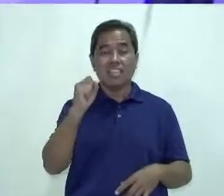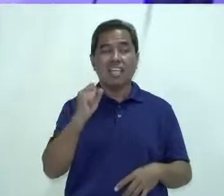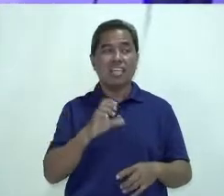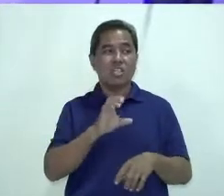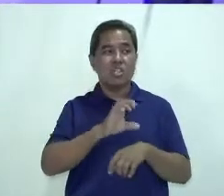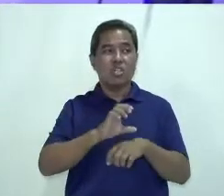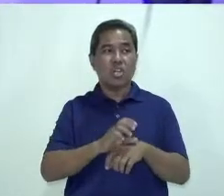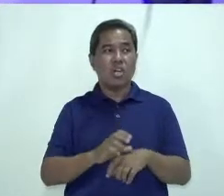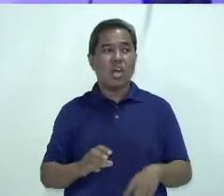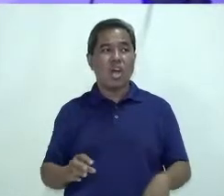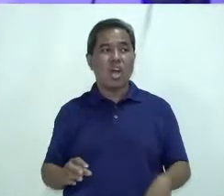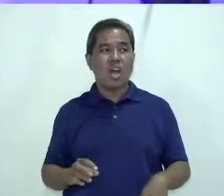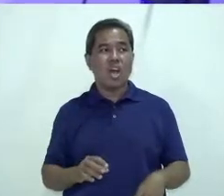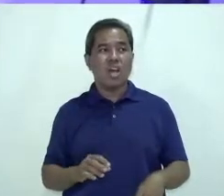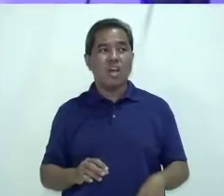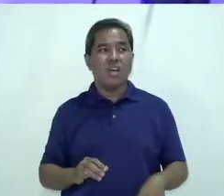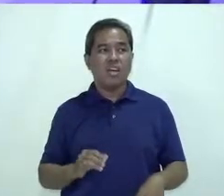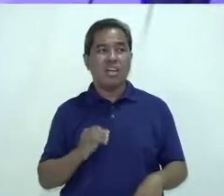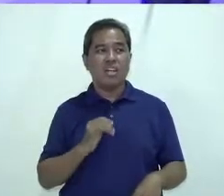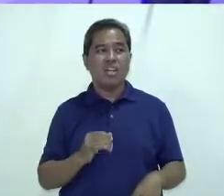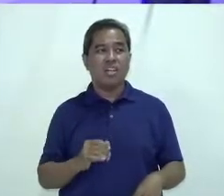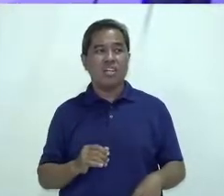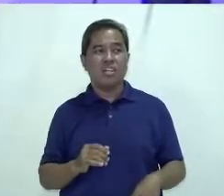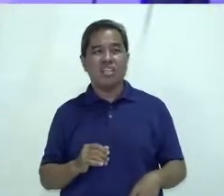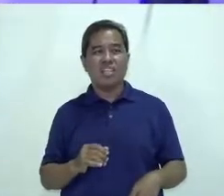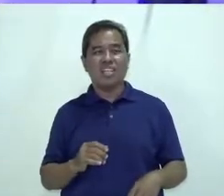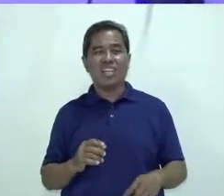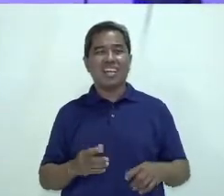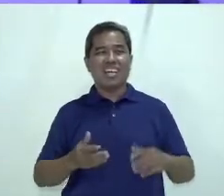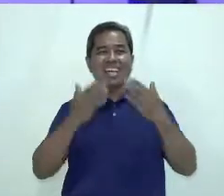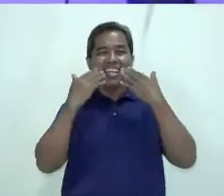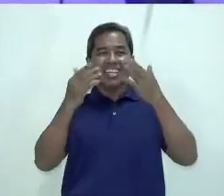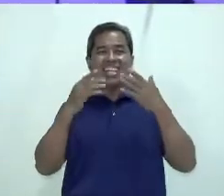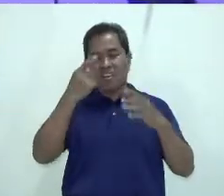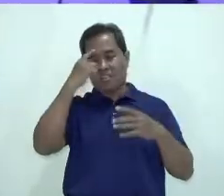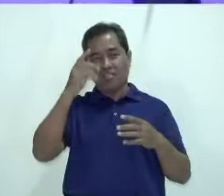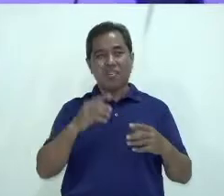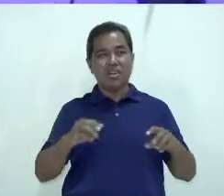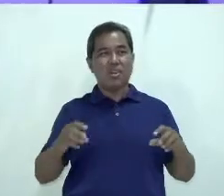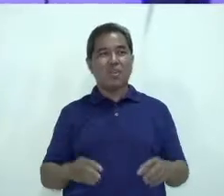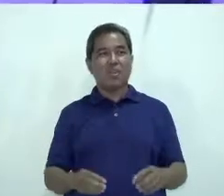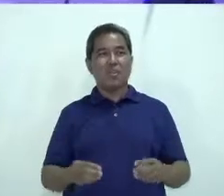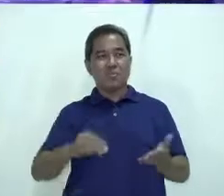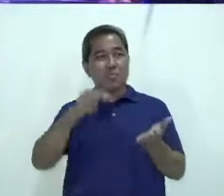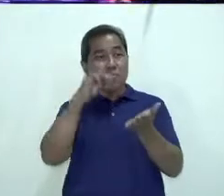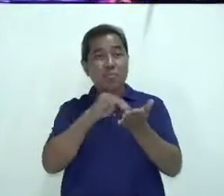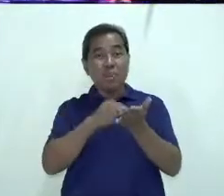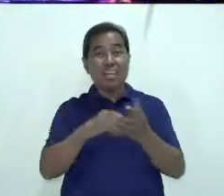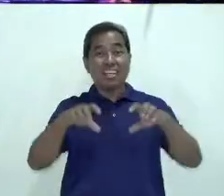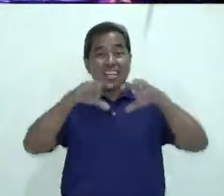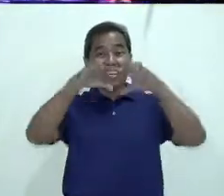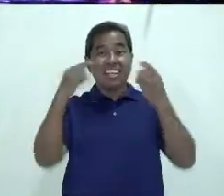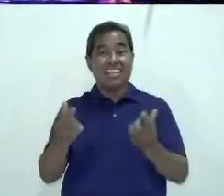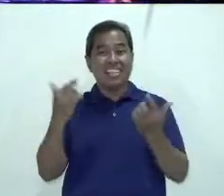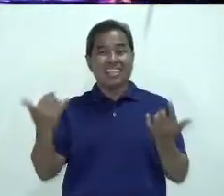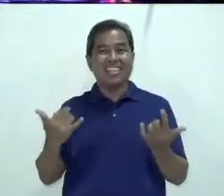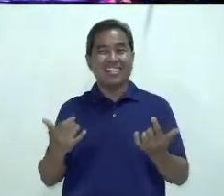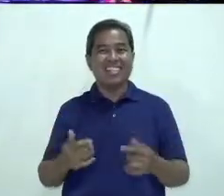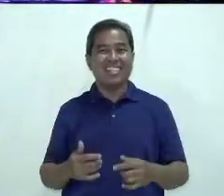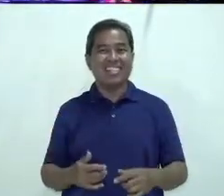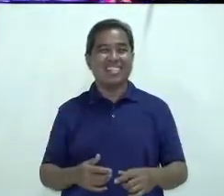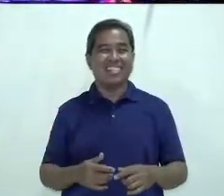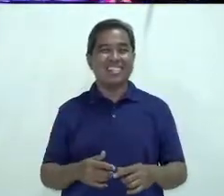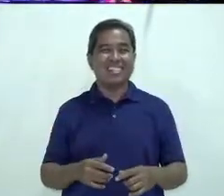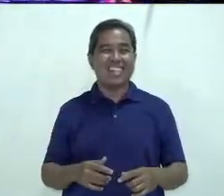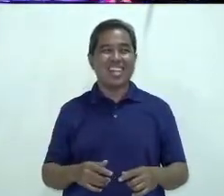I just want to give a shout out to all our media team because they're excellent service right now. You know, all of